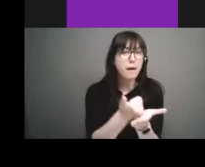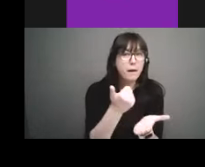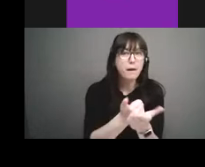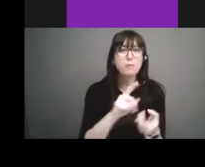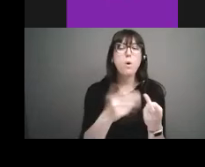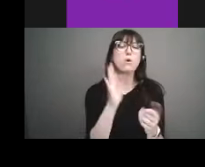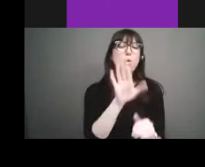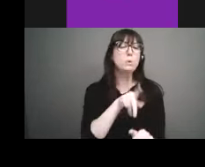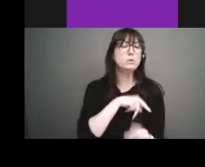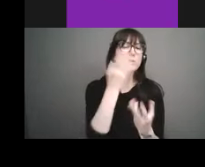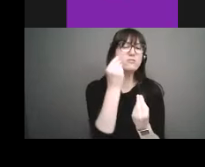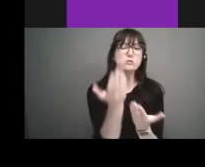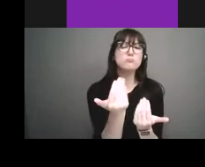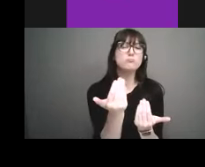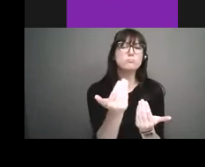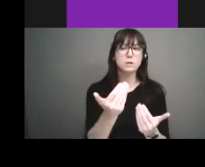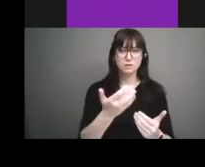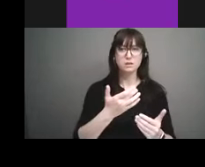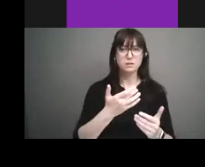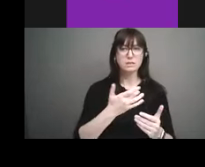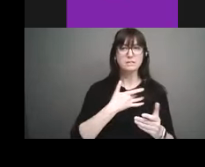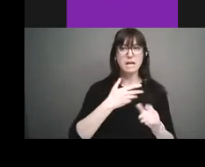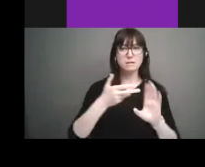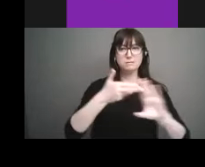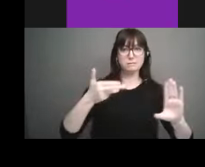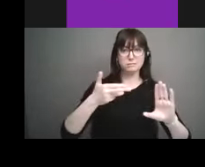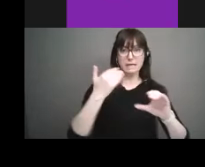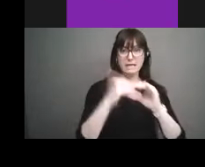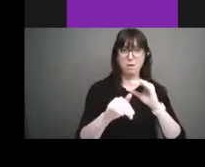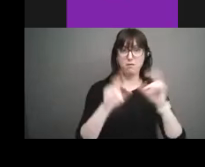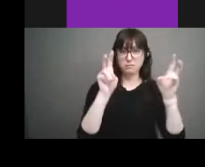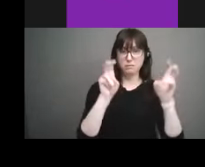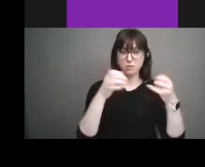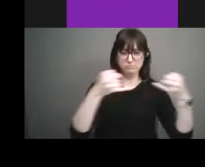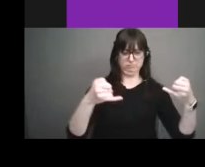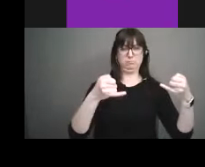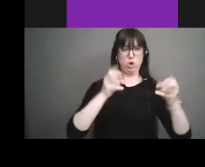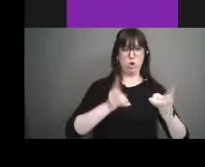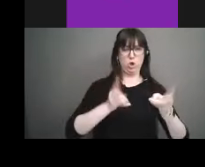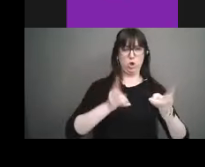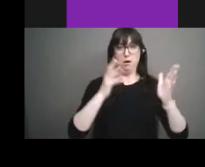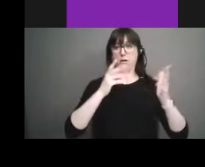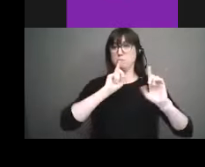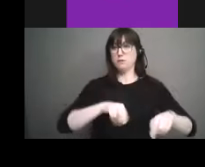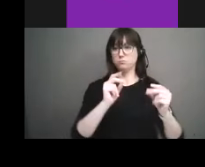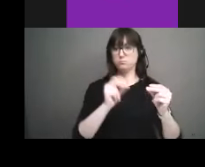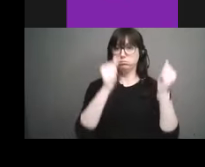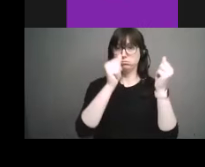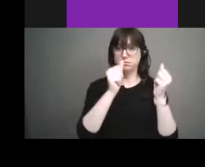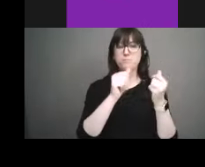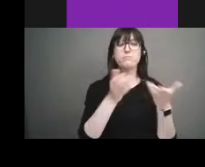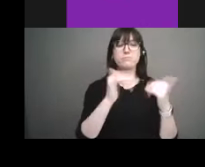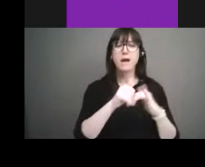personal information, and it's usually marked as urgent, so you don't have time to think about it. Tricking individuals